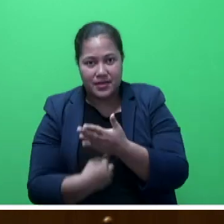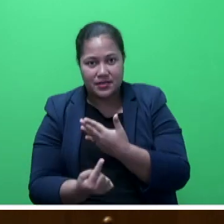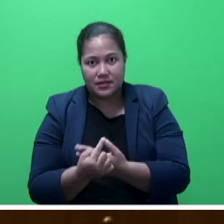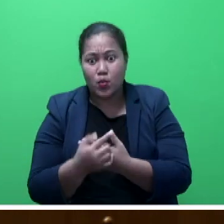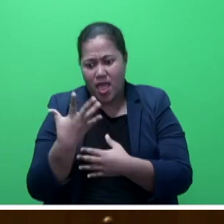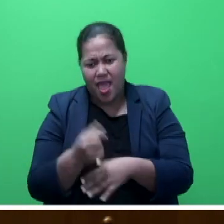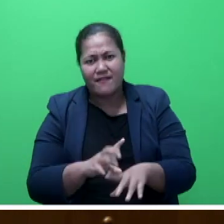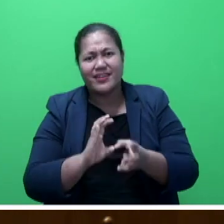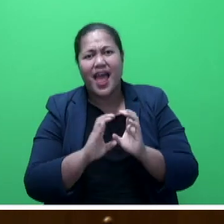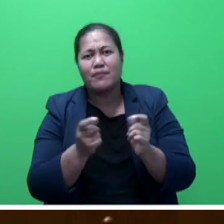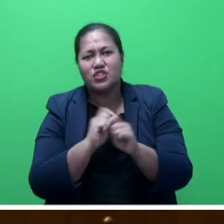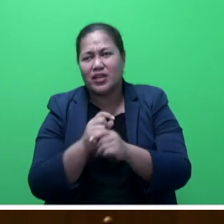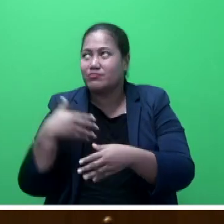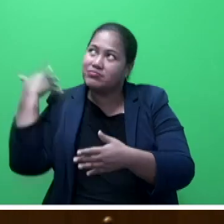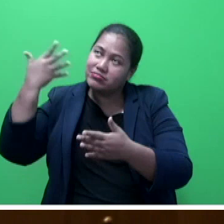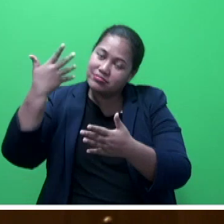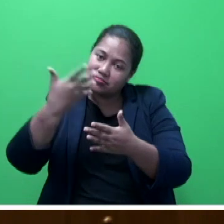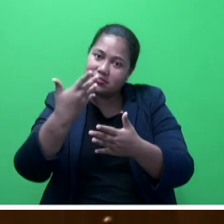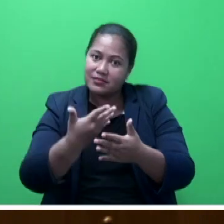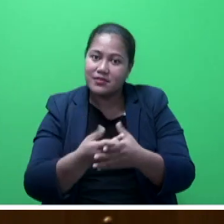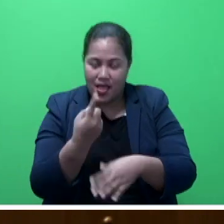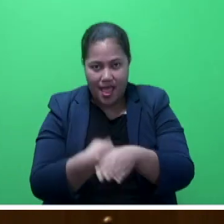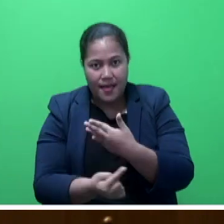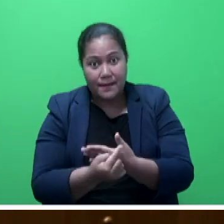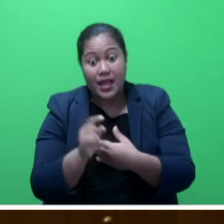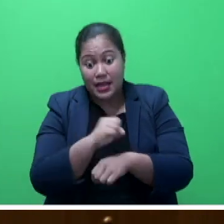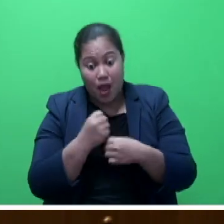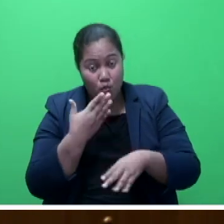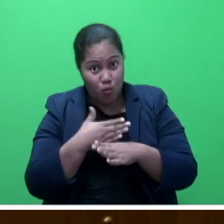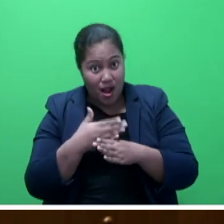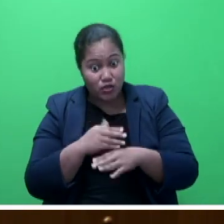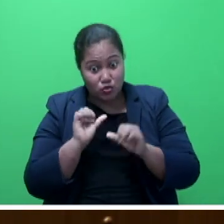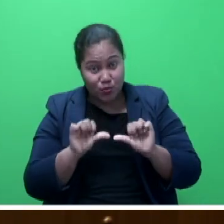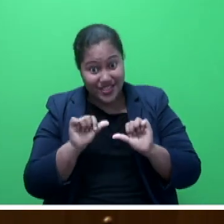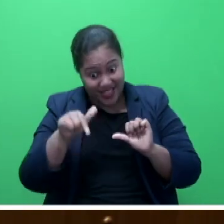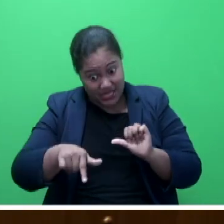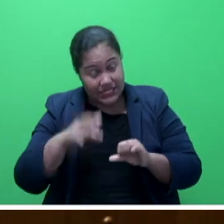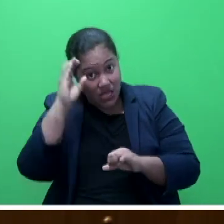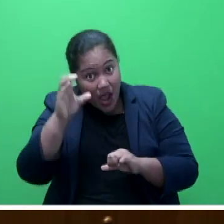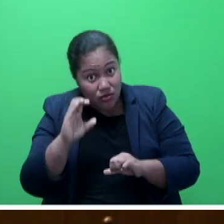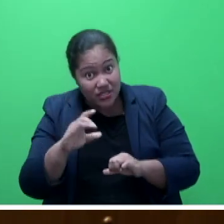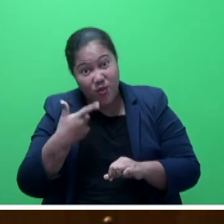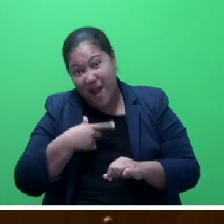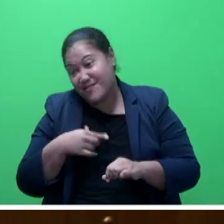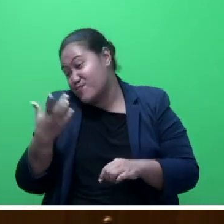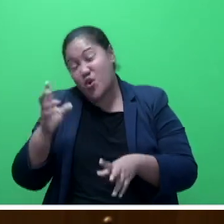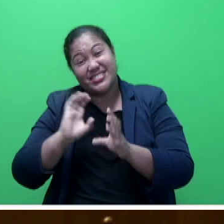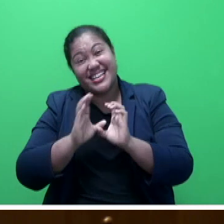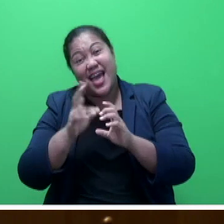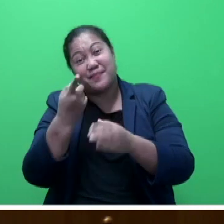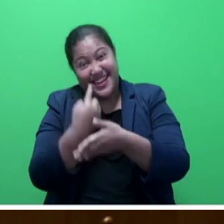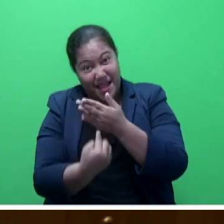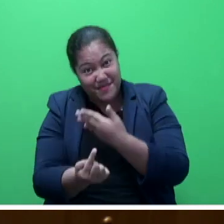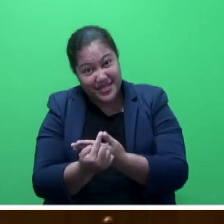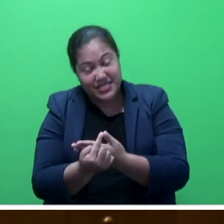to come. The work of protecting this country against a changing climate will never end. And the need to reduce our carbon